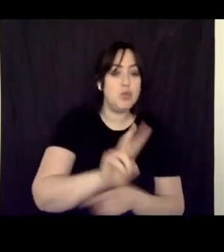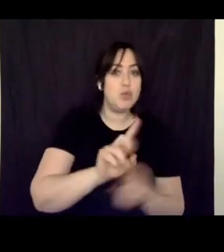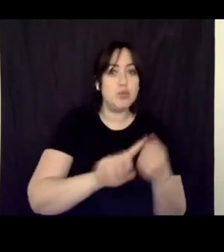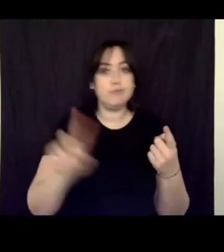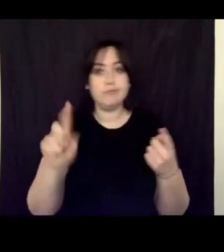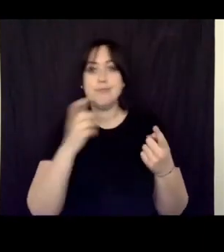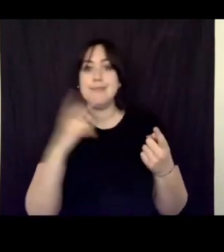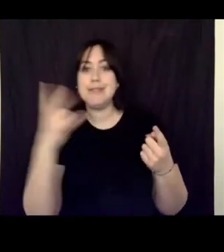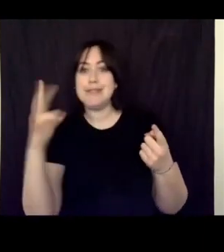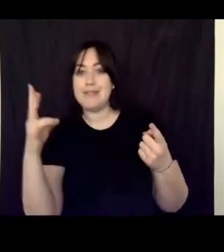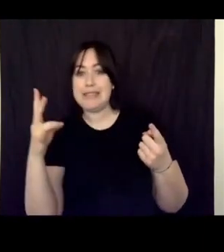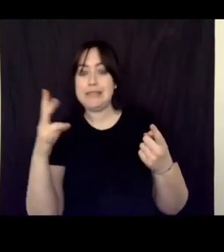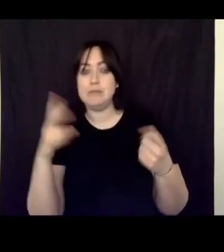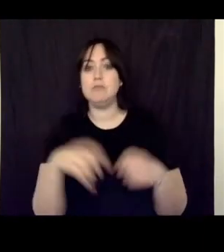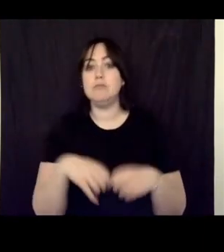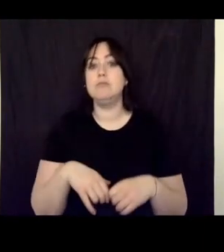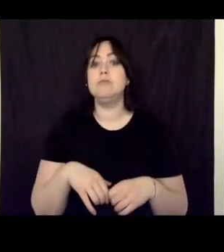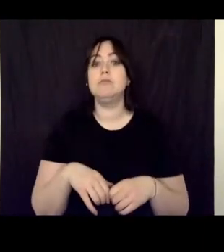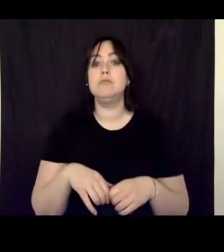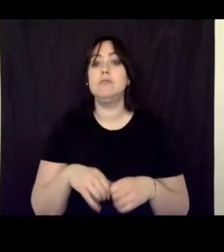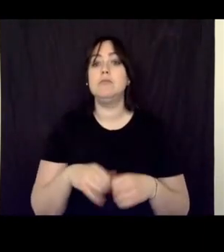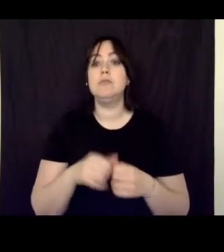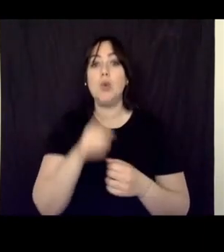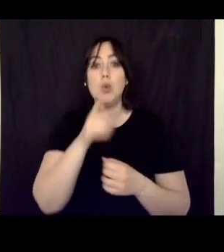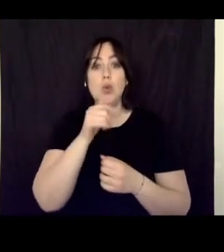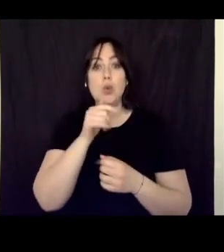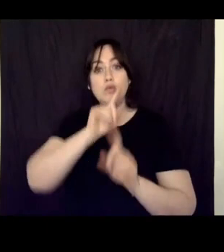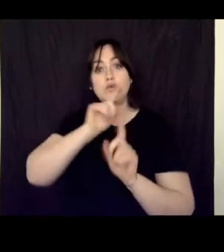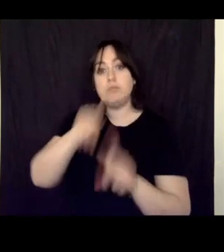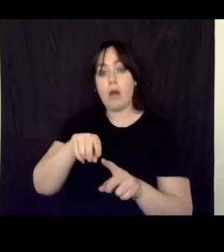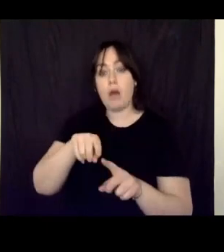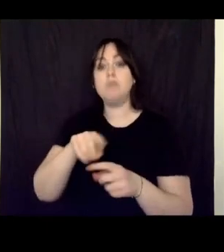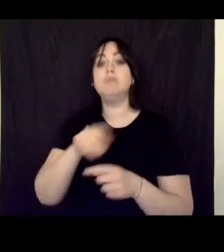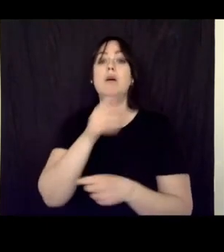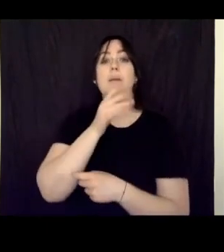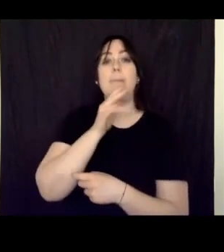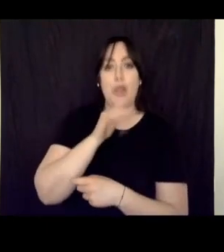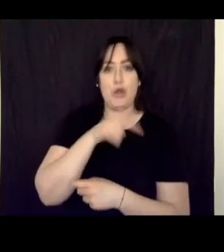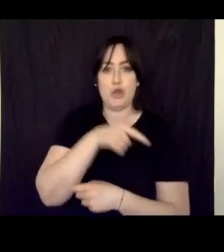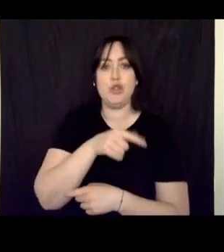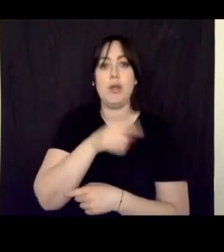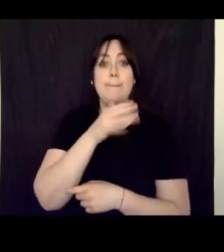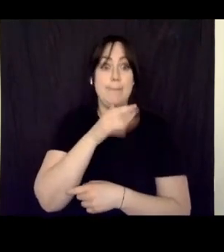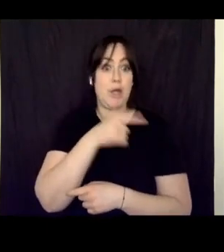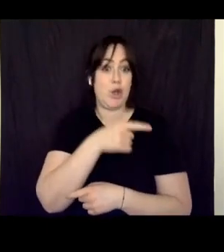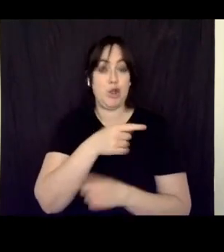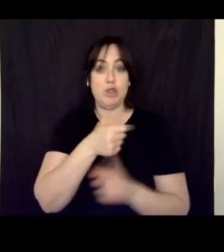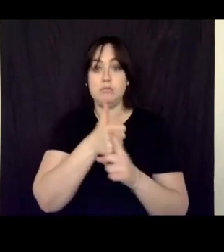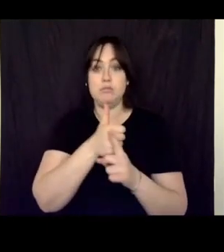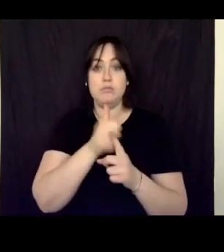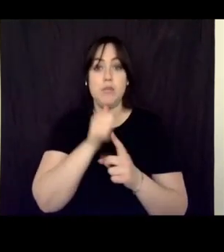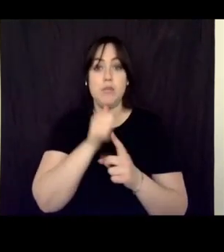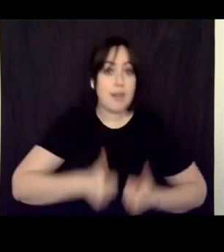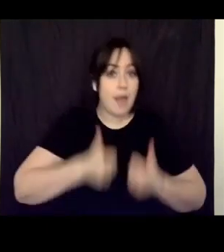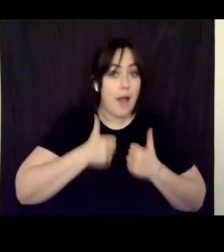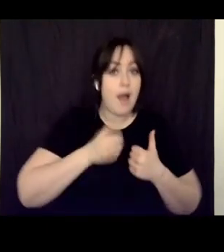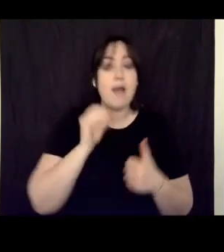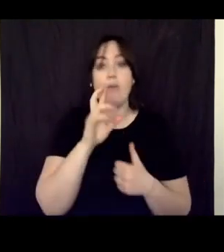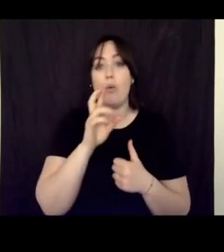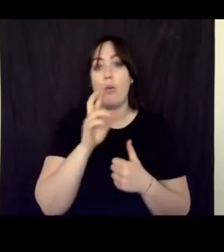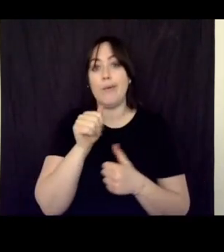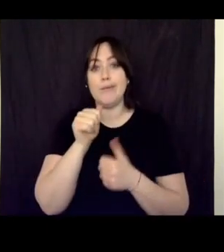having as respondents the mothers, or if the mother was not alive or not residing in the